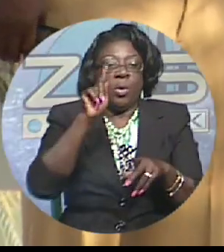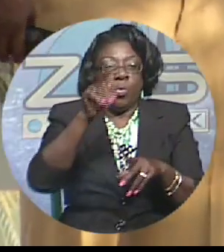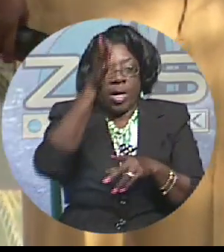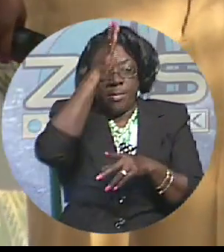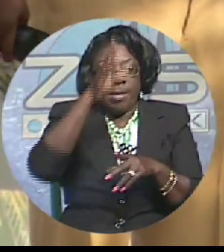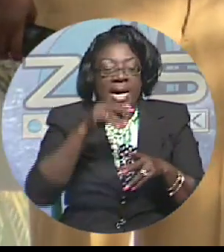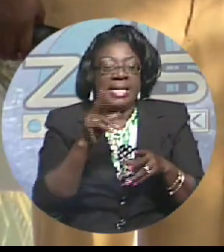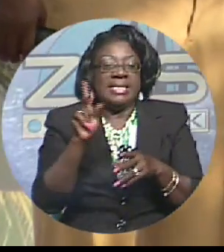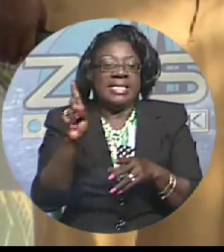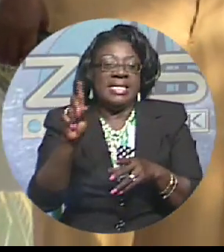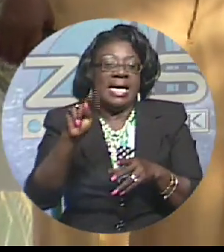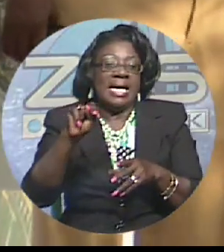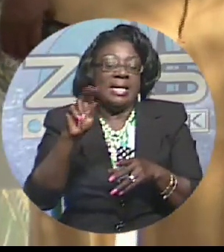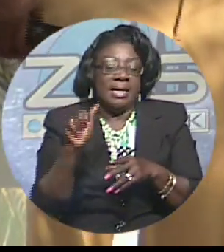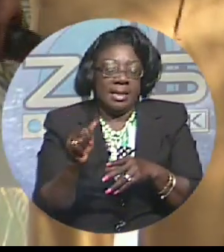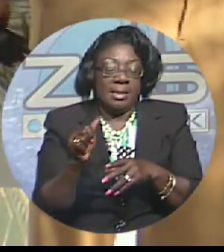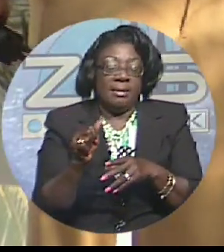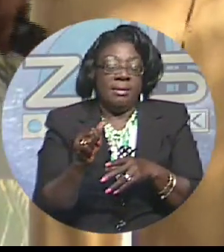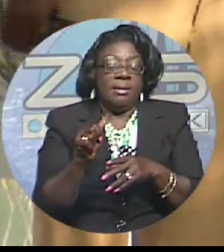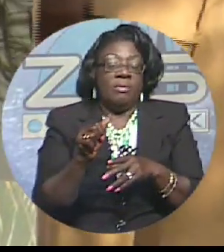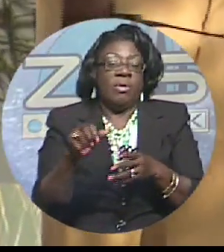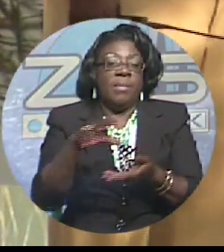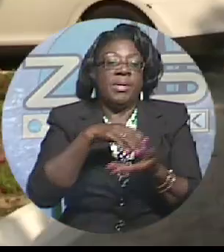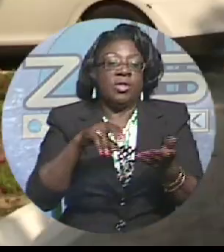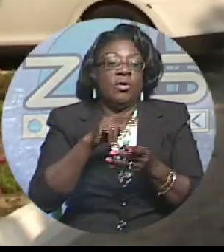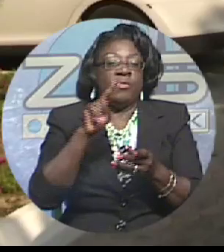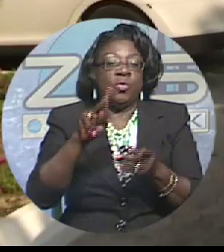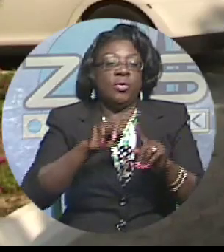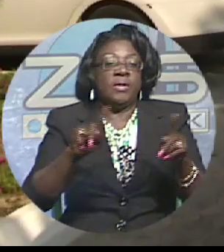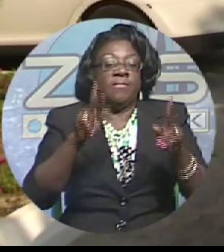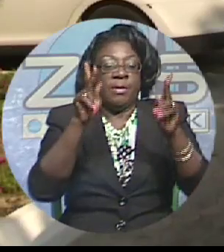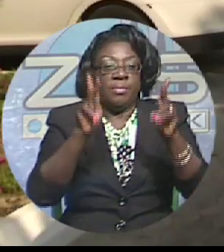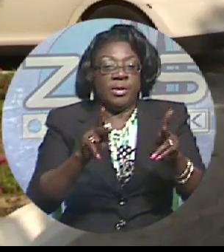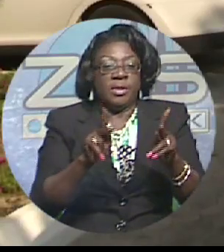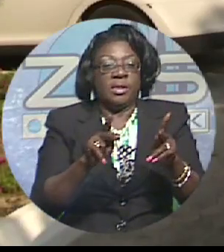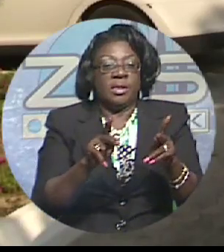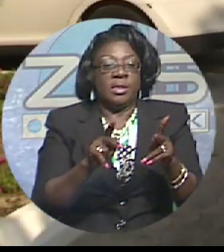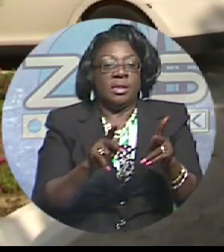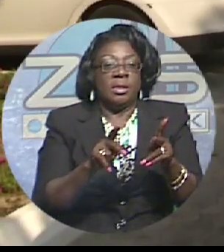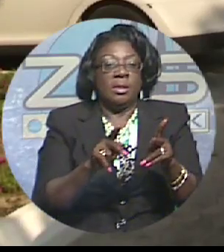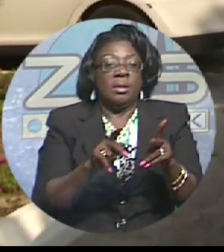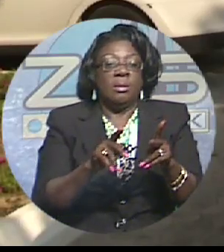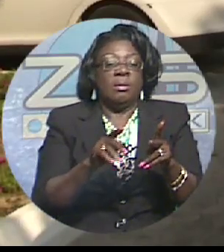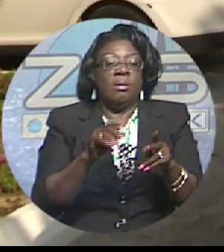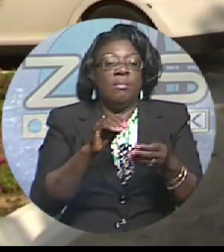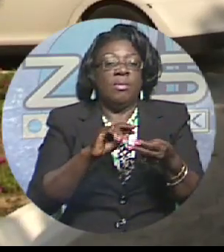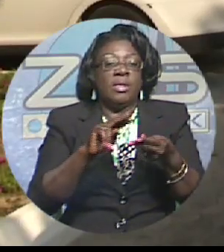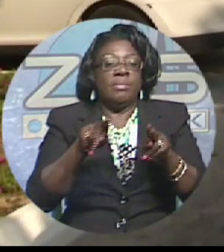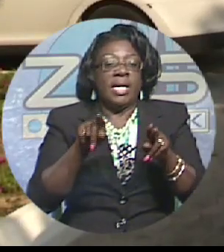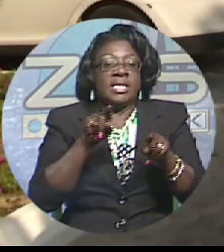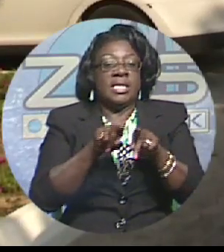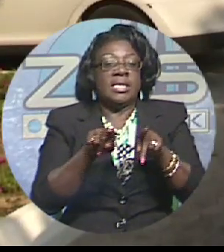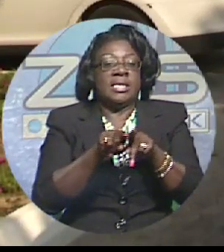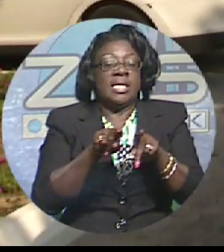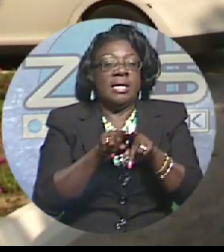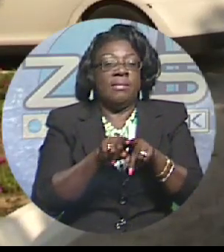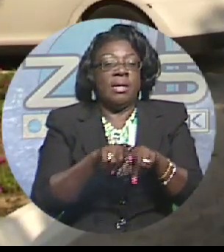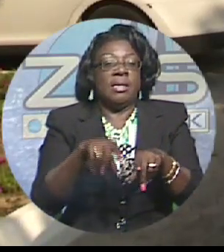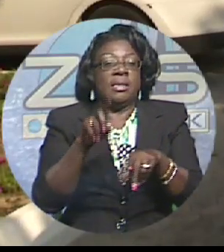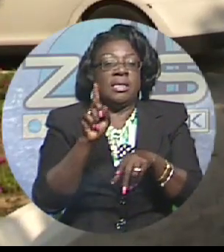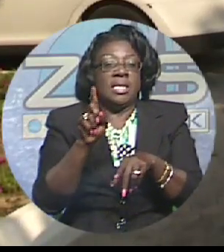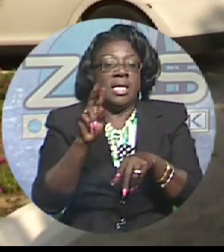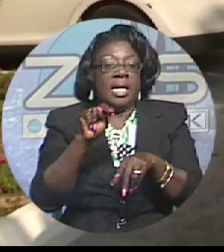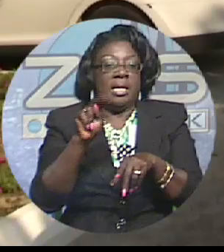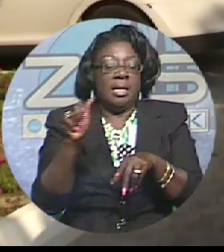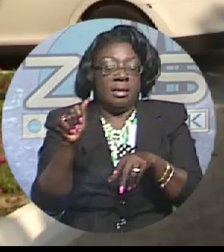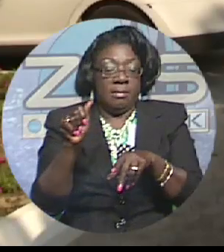on the multicolored dress there was a mixture of at least 2 individuals with major profile matching that of an unknown male. Now,